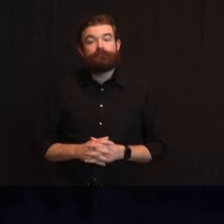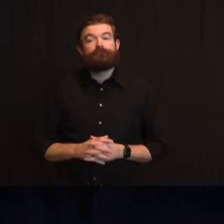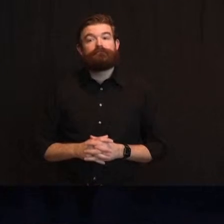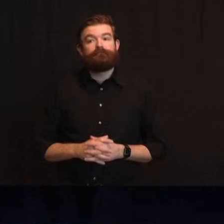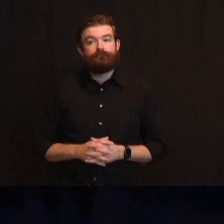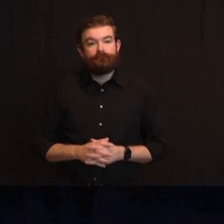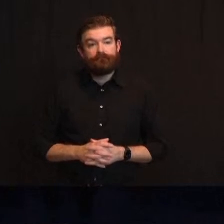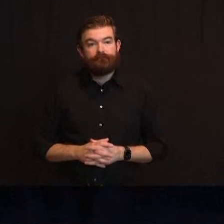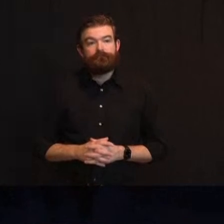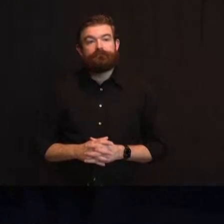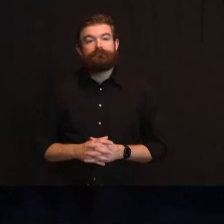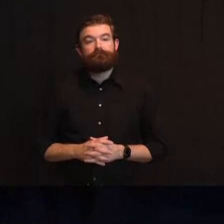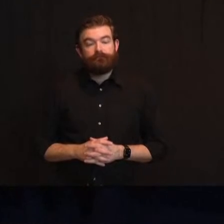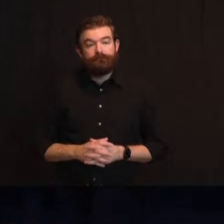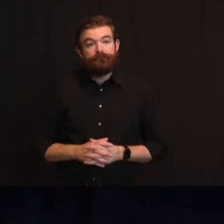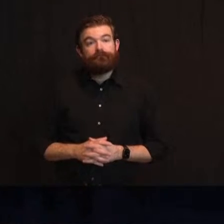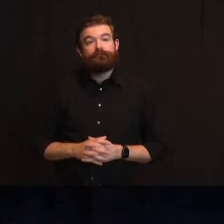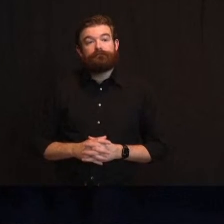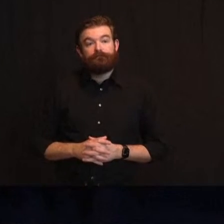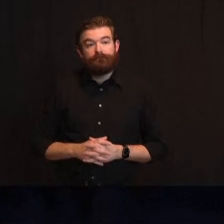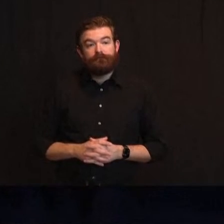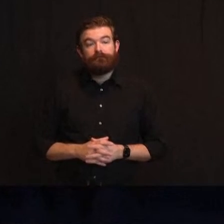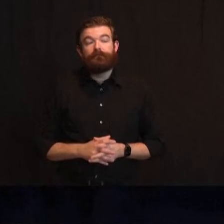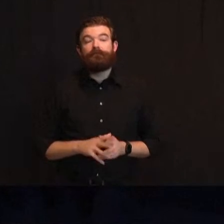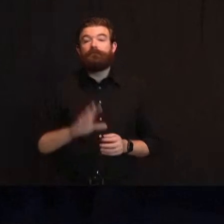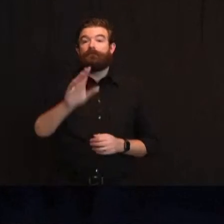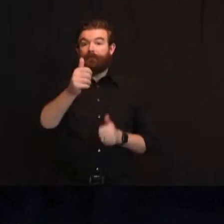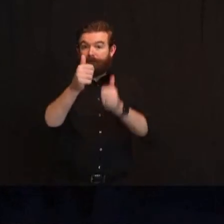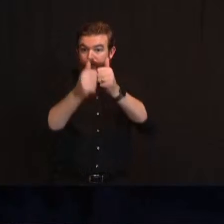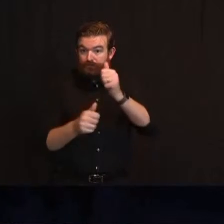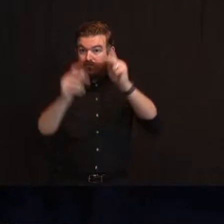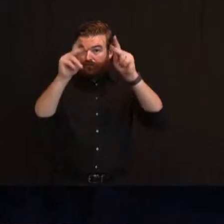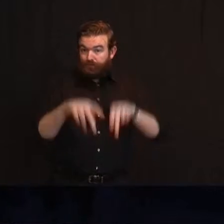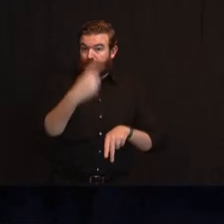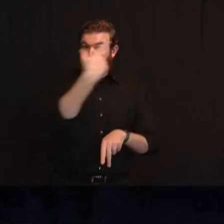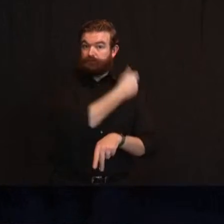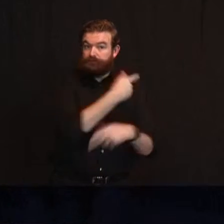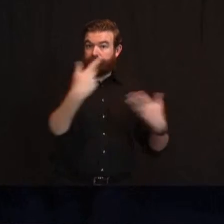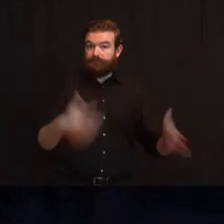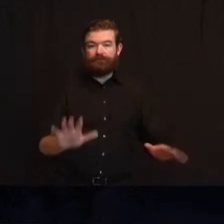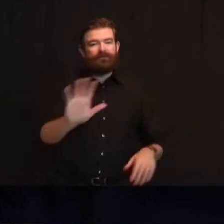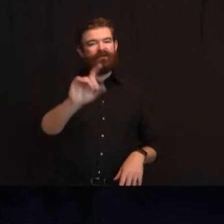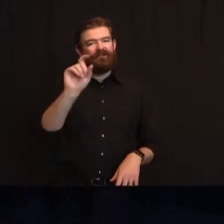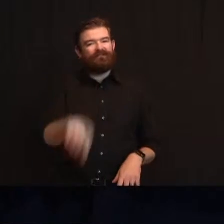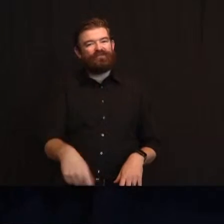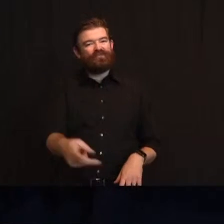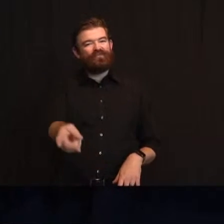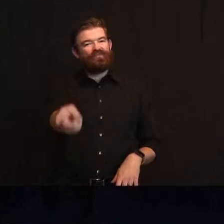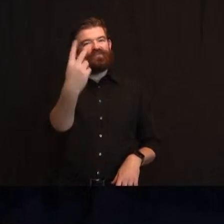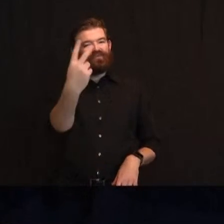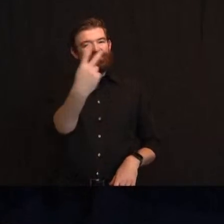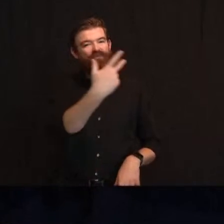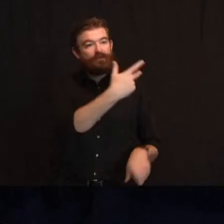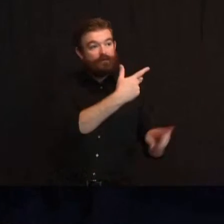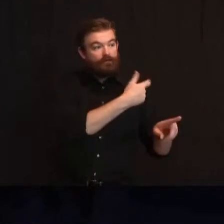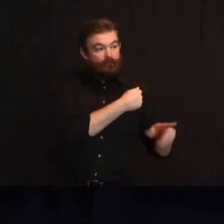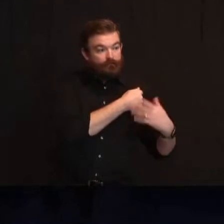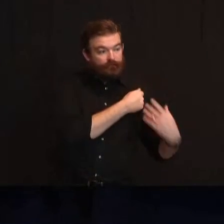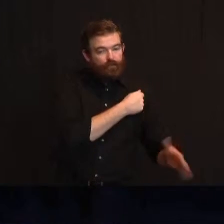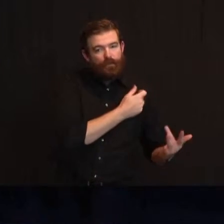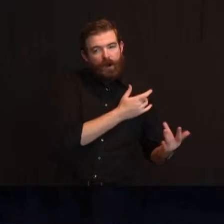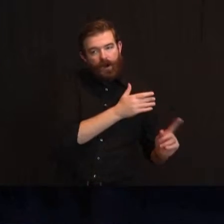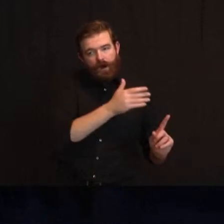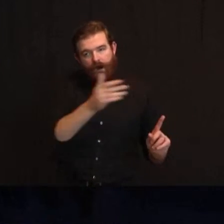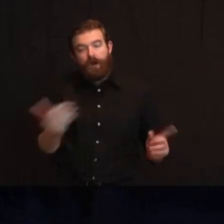the second shot easier. Given the complexity of this national rollout of the vaccine, some of these details